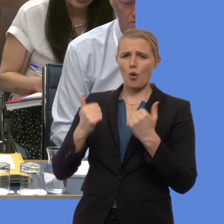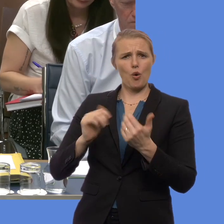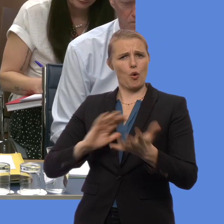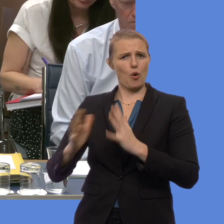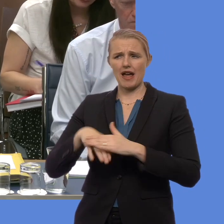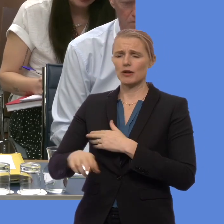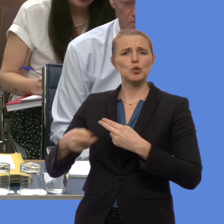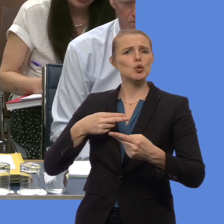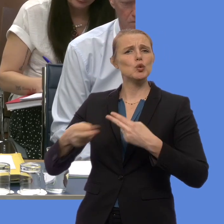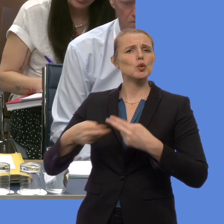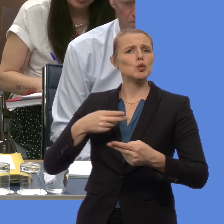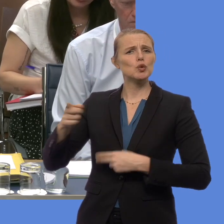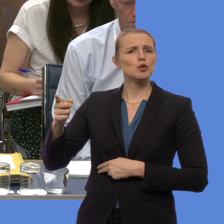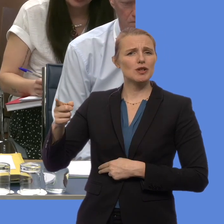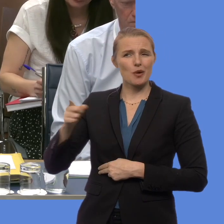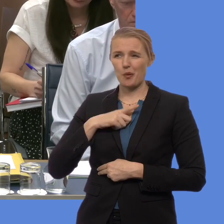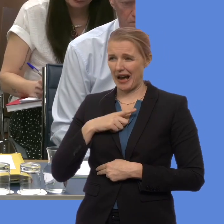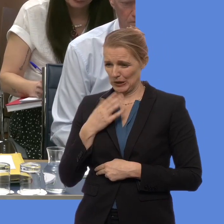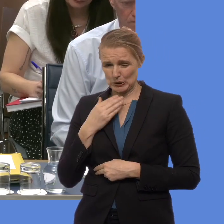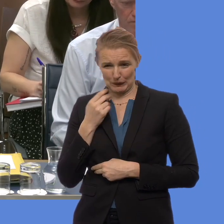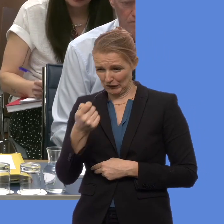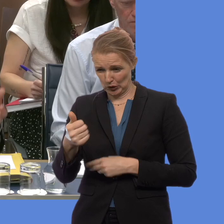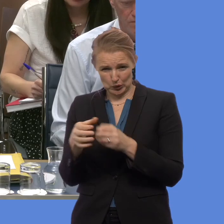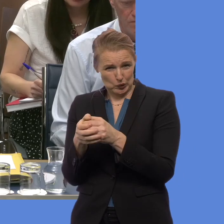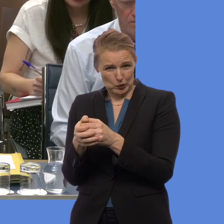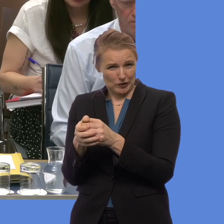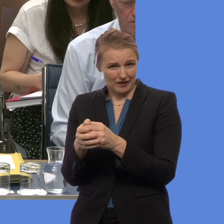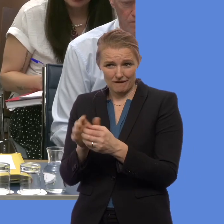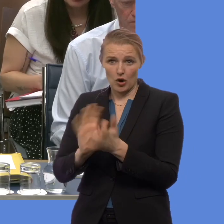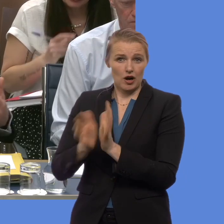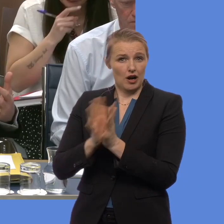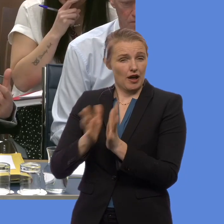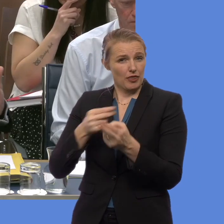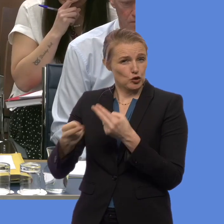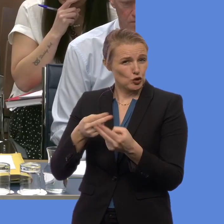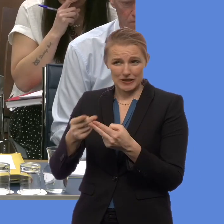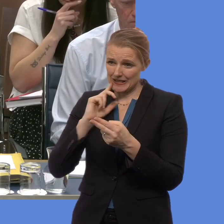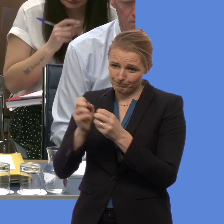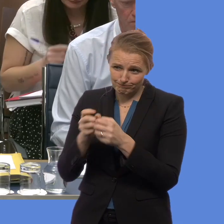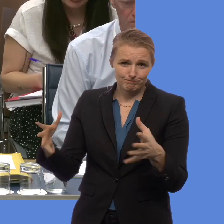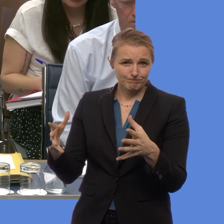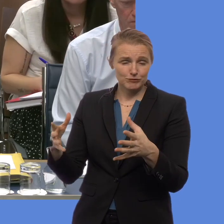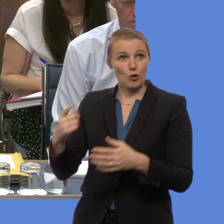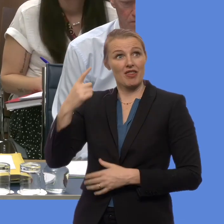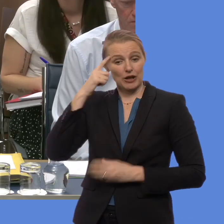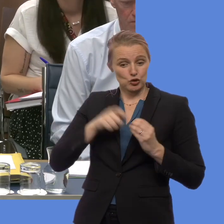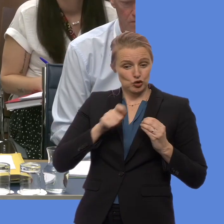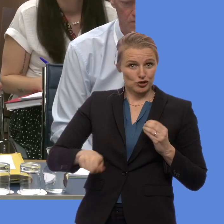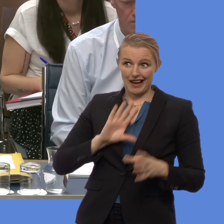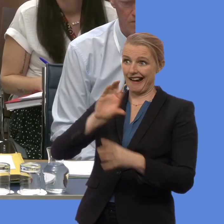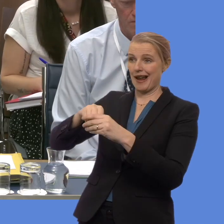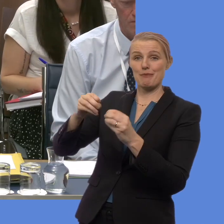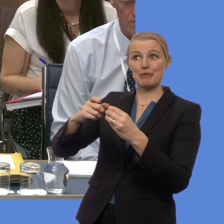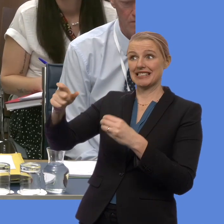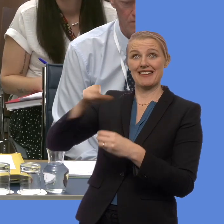news programmes, where they were relying on quite a small number of people. So how can we both give these students more experience